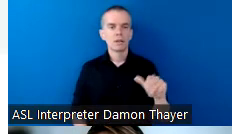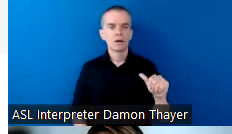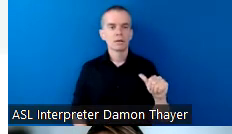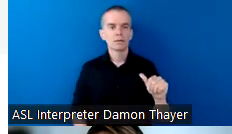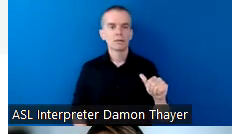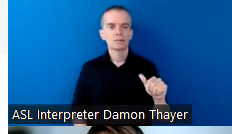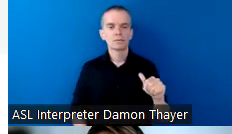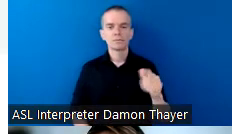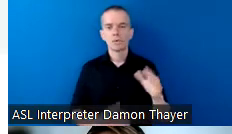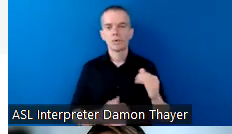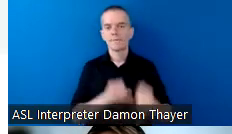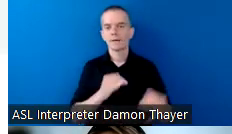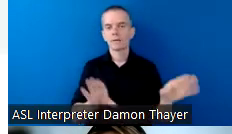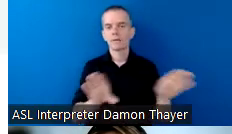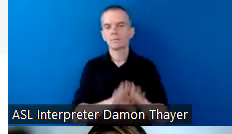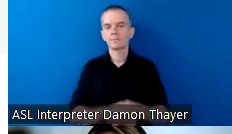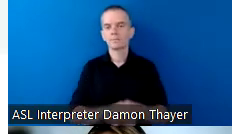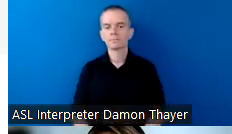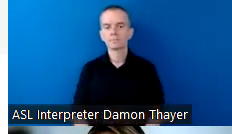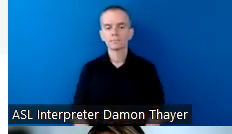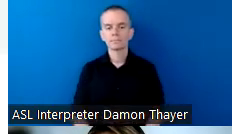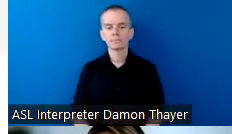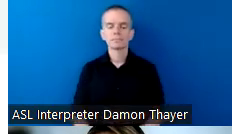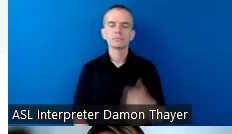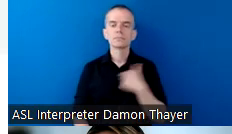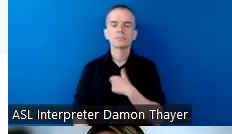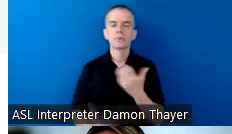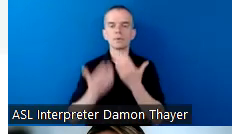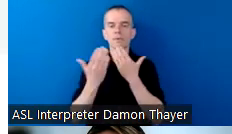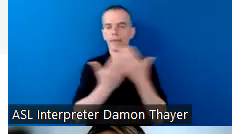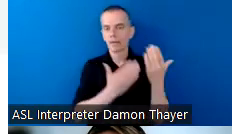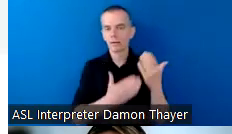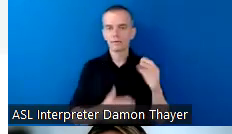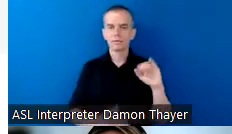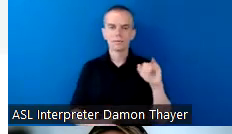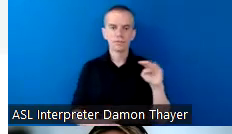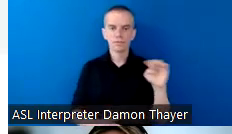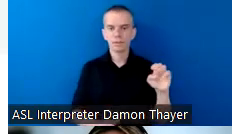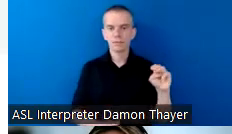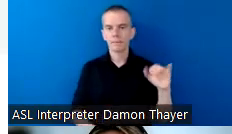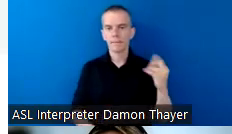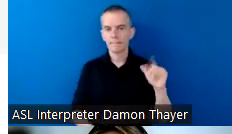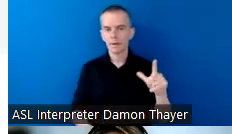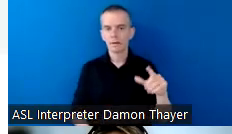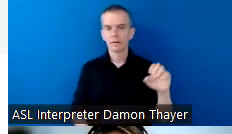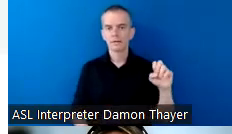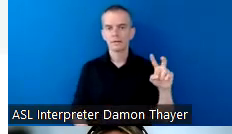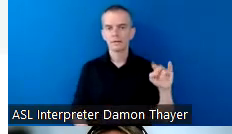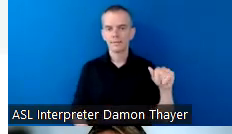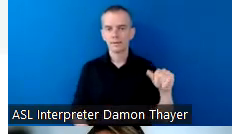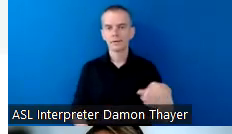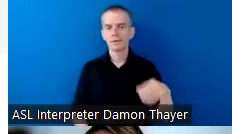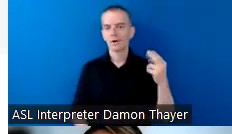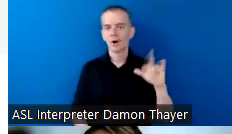closing. So we want to thank you to Jamie, Michael, Evita, Holly, and all